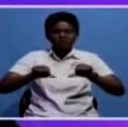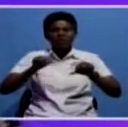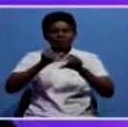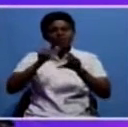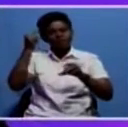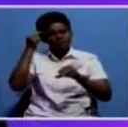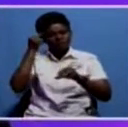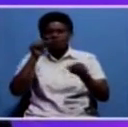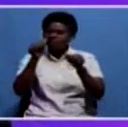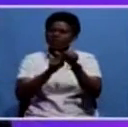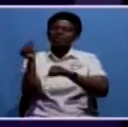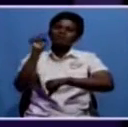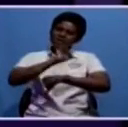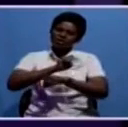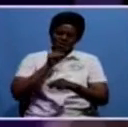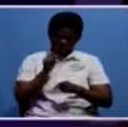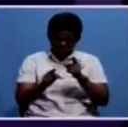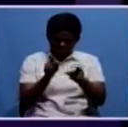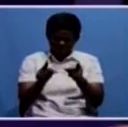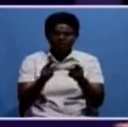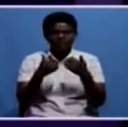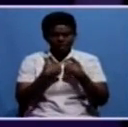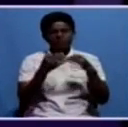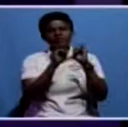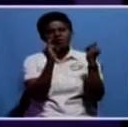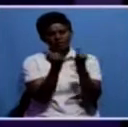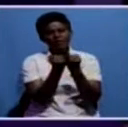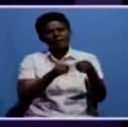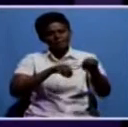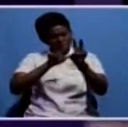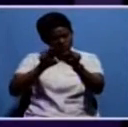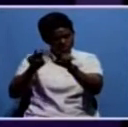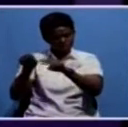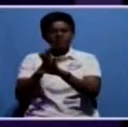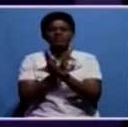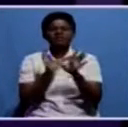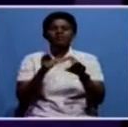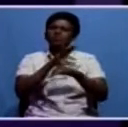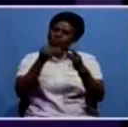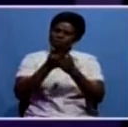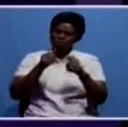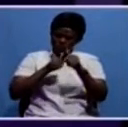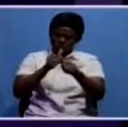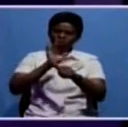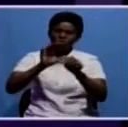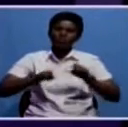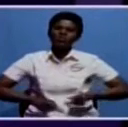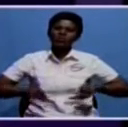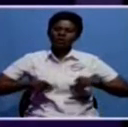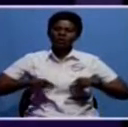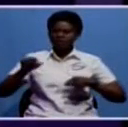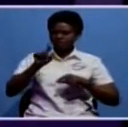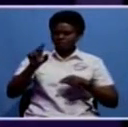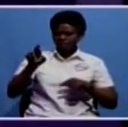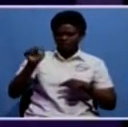government, this is an everyday process. There are institutions to monitor all Zambians in terms of lifestyle. What is ZRA there for? To